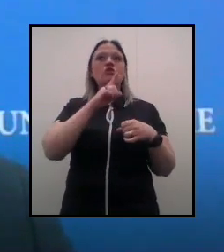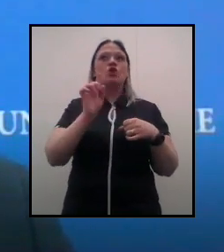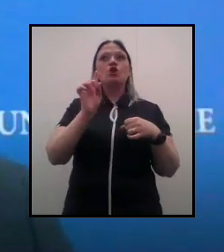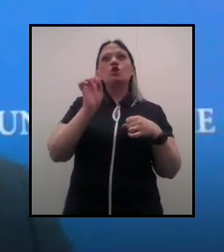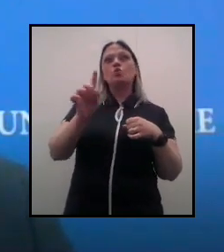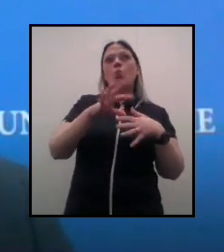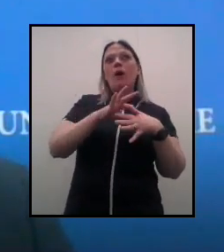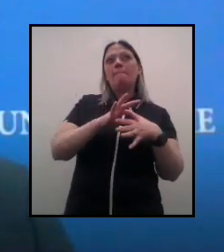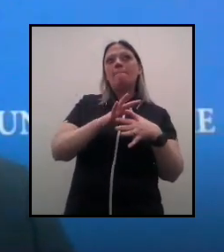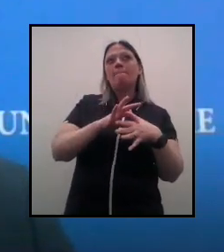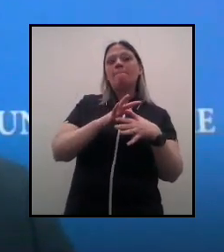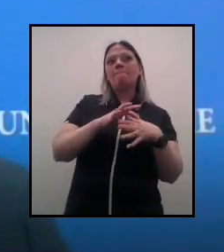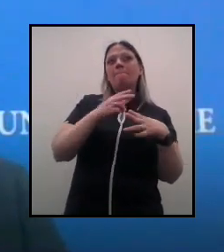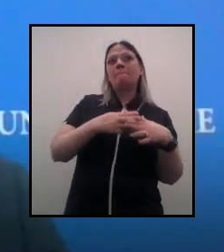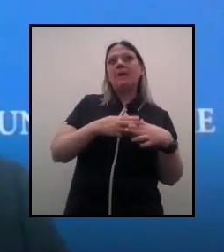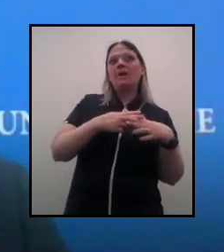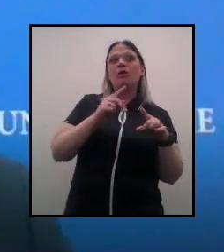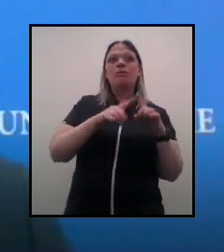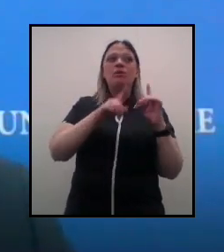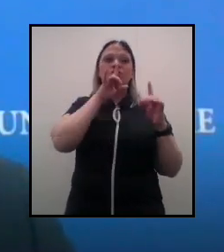meat to someone when in fact it's giving